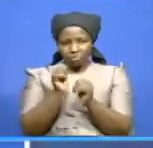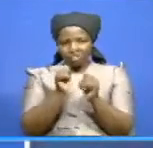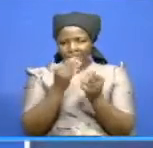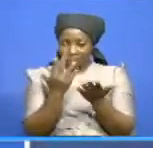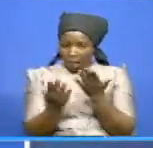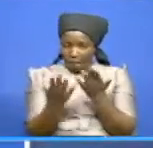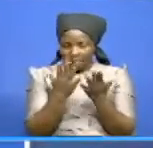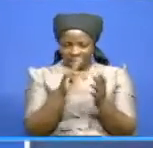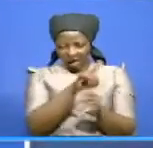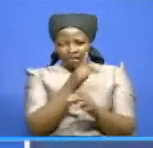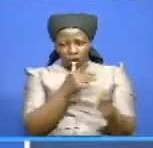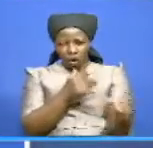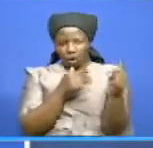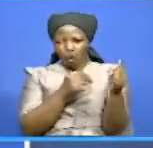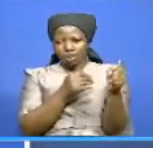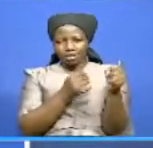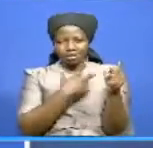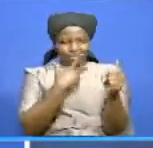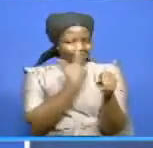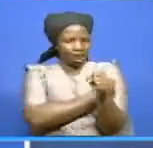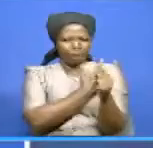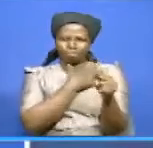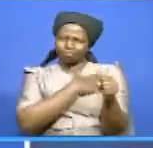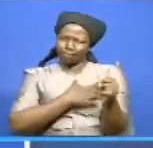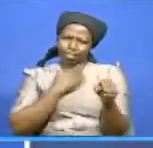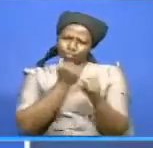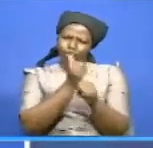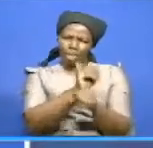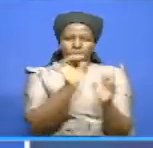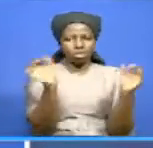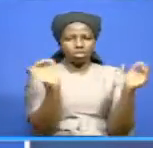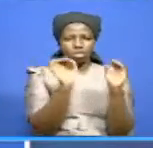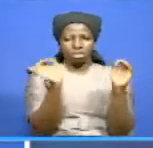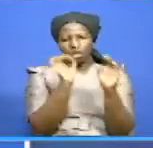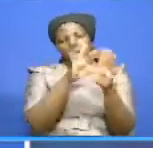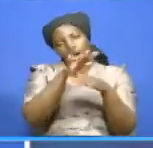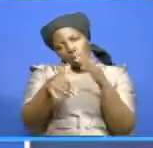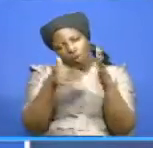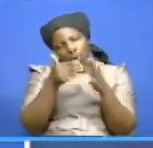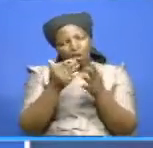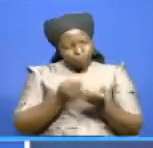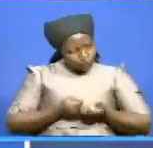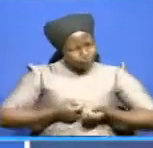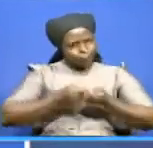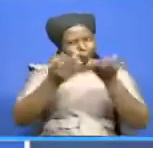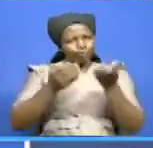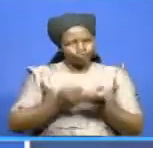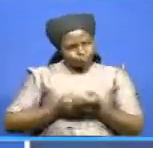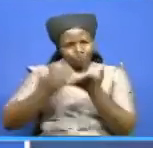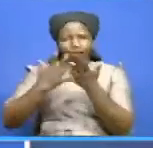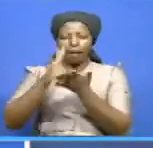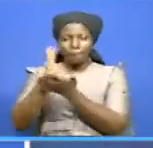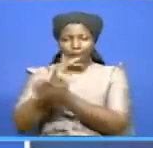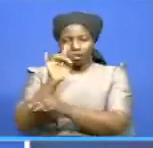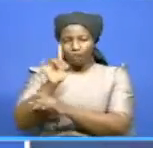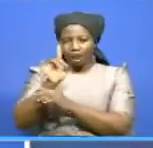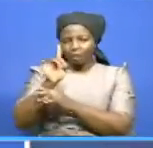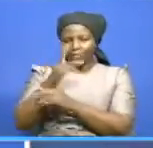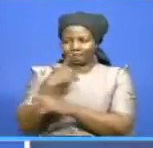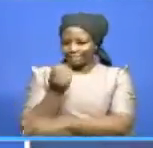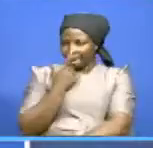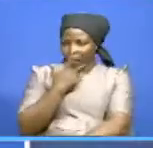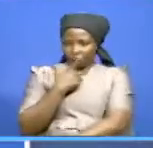be holding vaccines not to do so. All distributed phase one doses of the